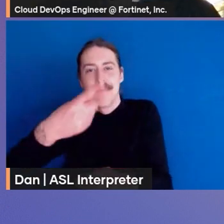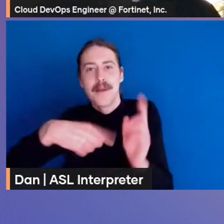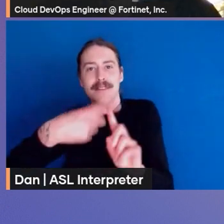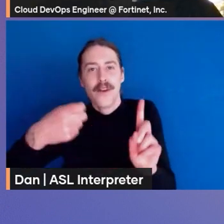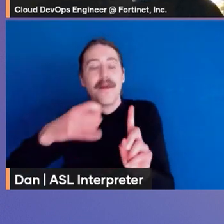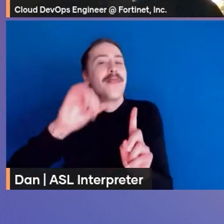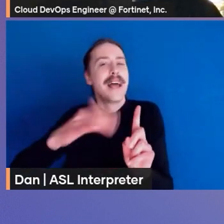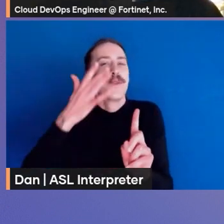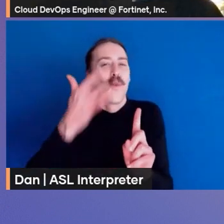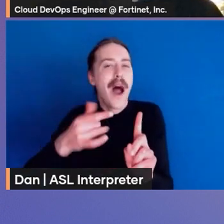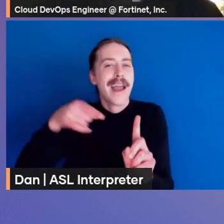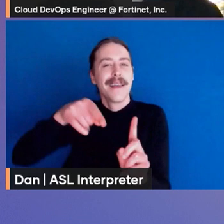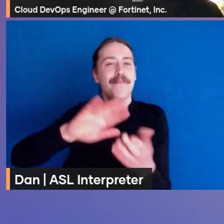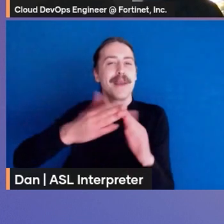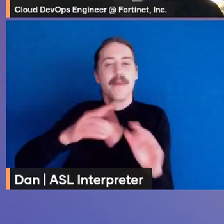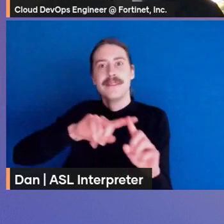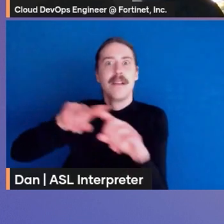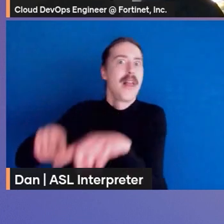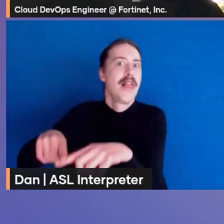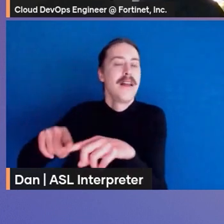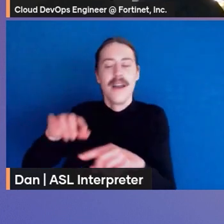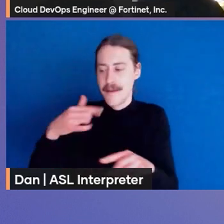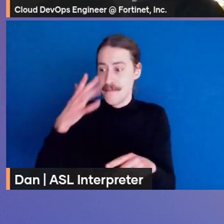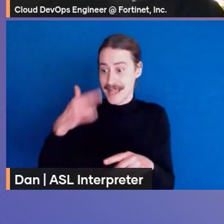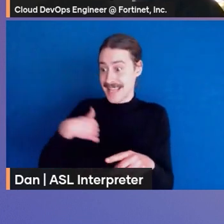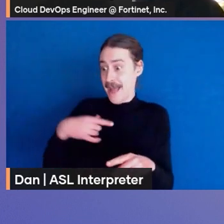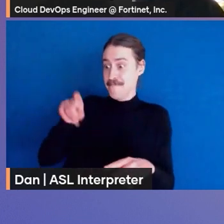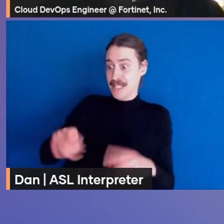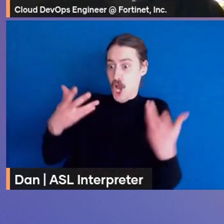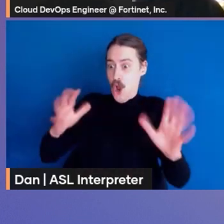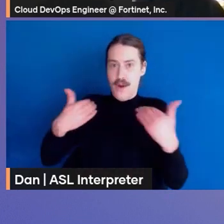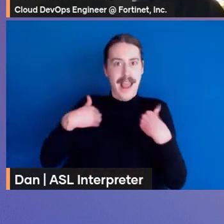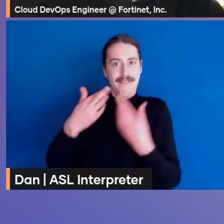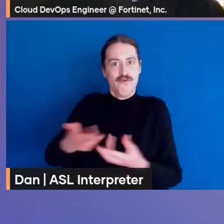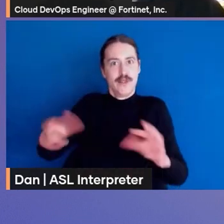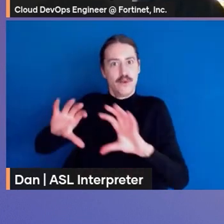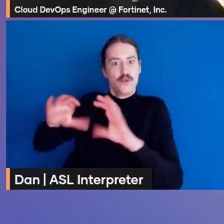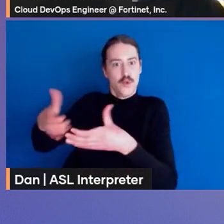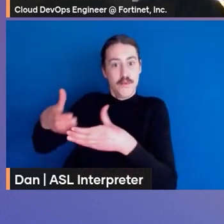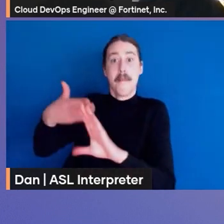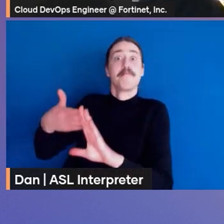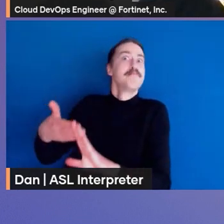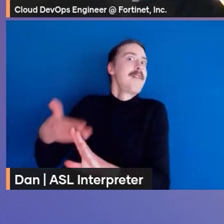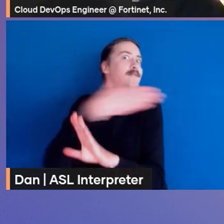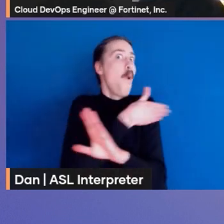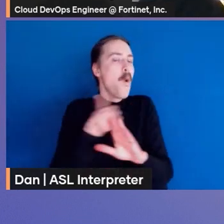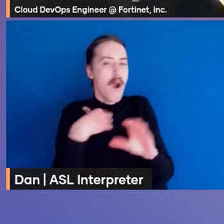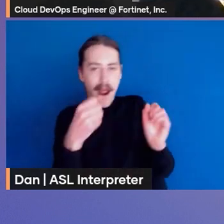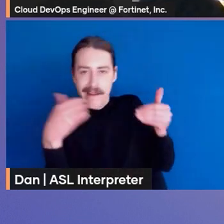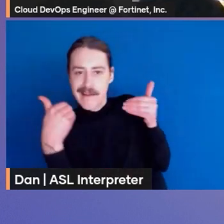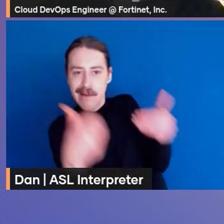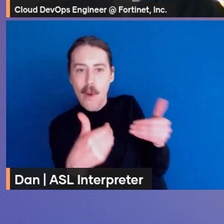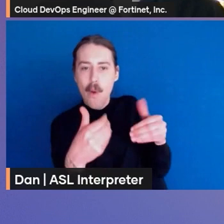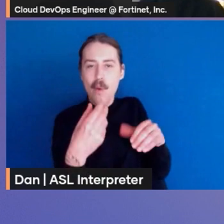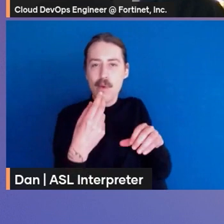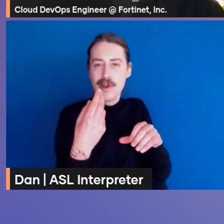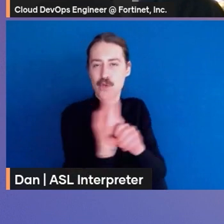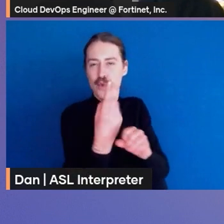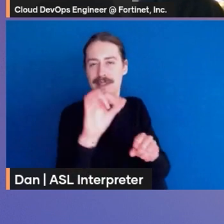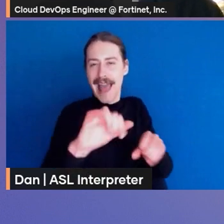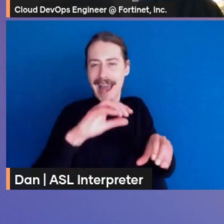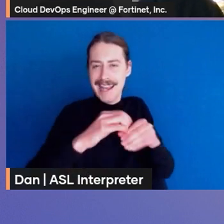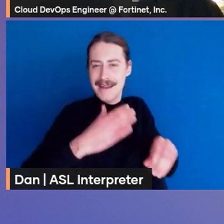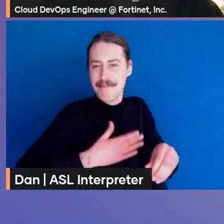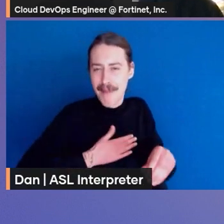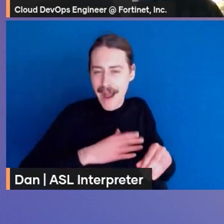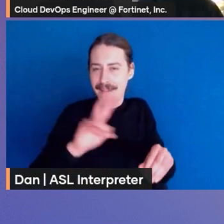implicit. I have to have a resource group before I can go ahead and use that in my virtual networks